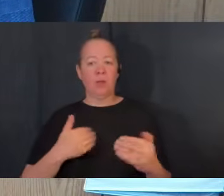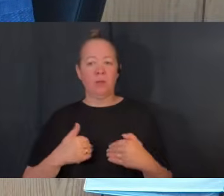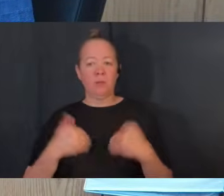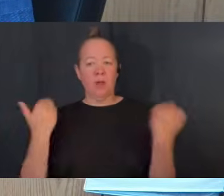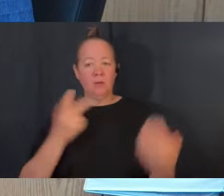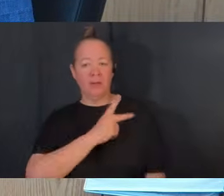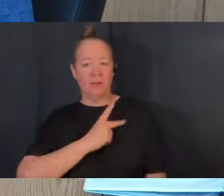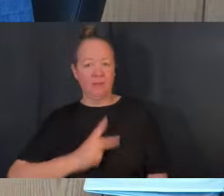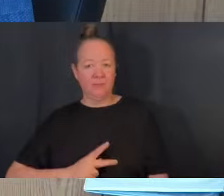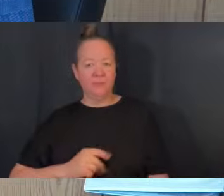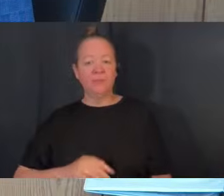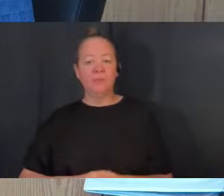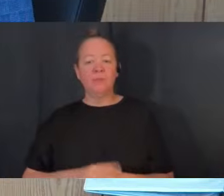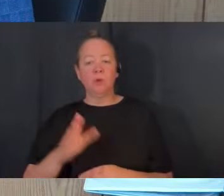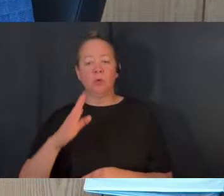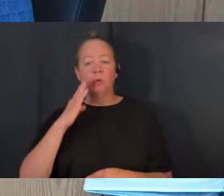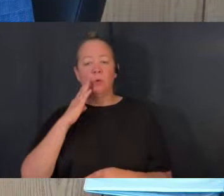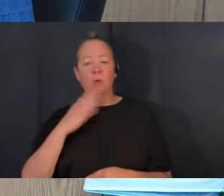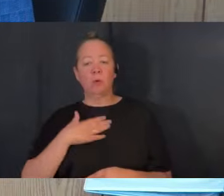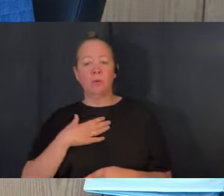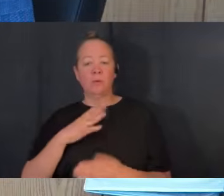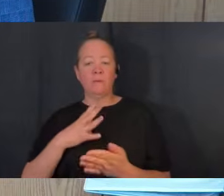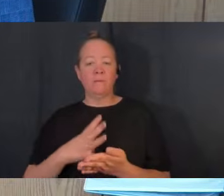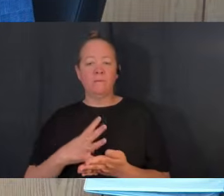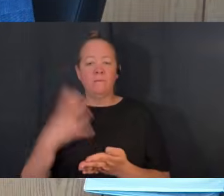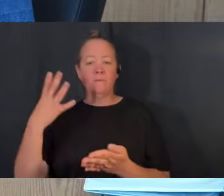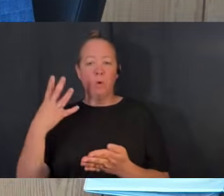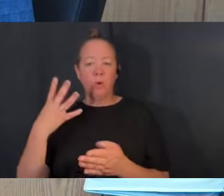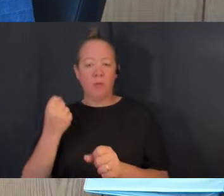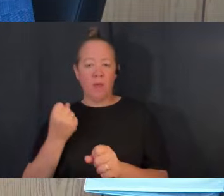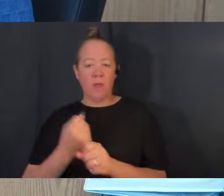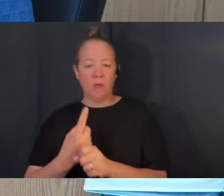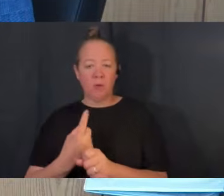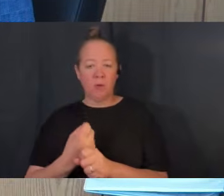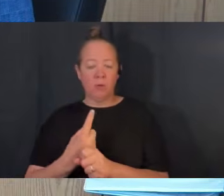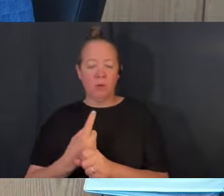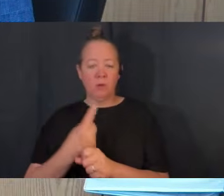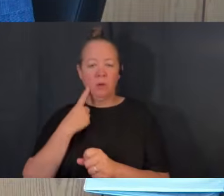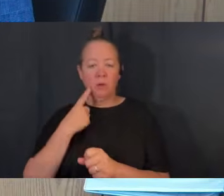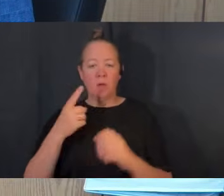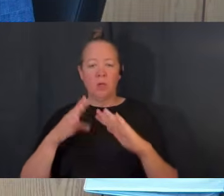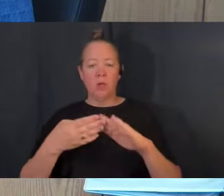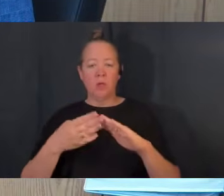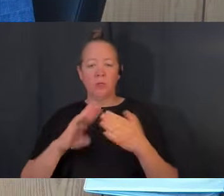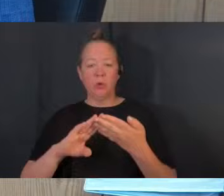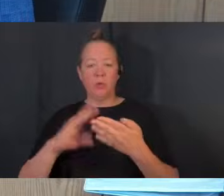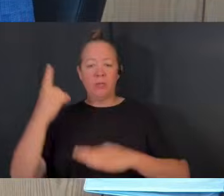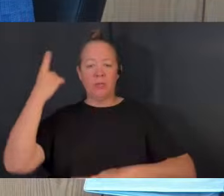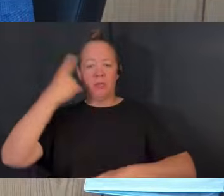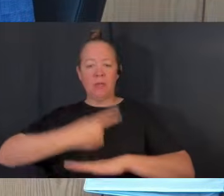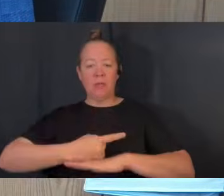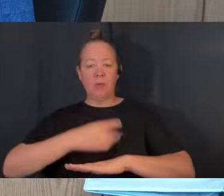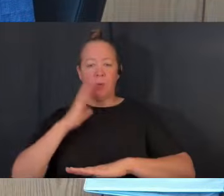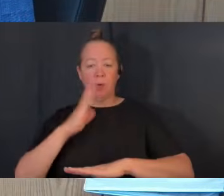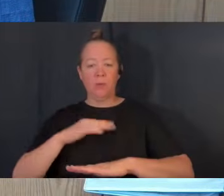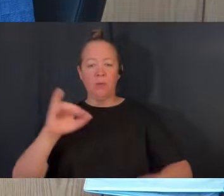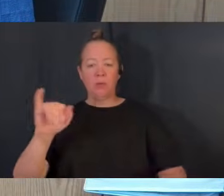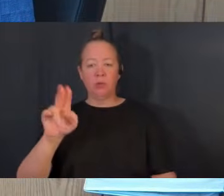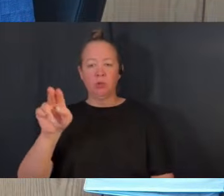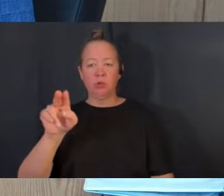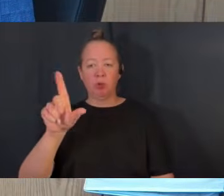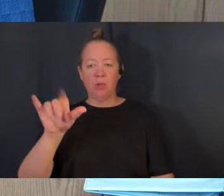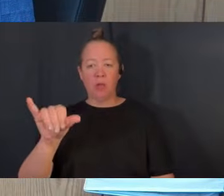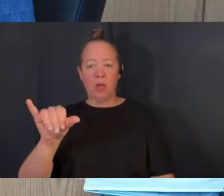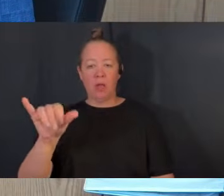annual Shelby Ward 1 Community Day will be July the 18th. Which is a Saturday, noon to 3. It will be